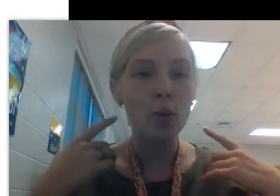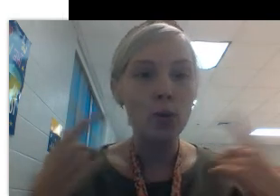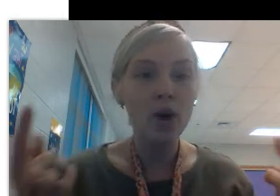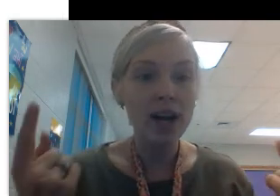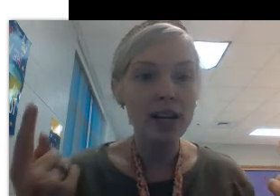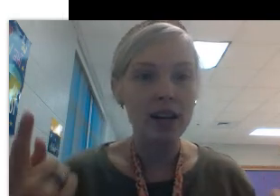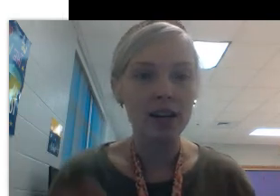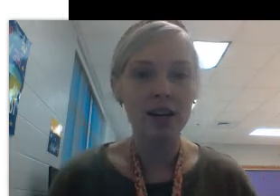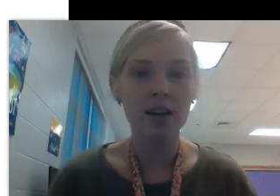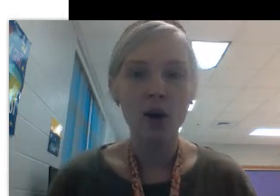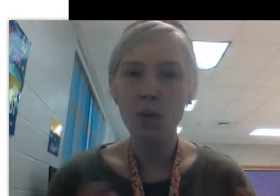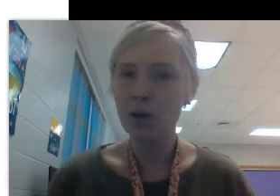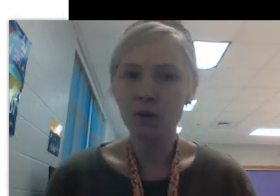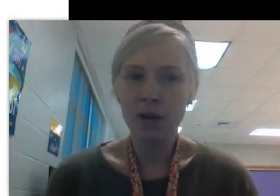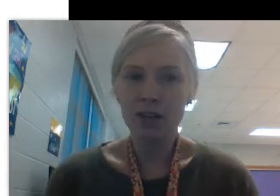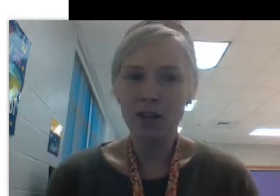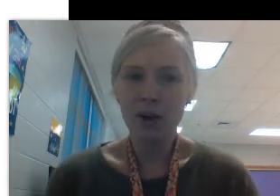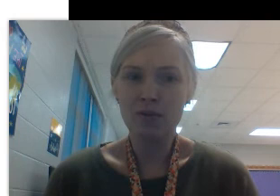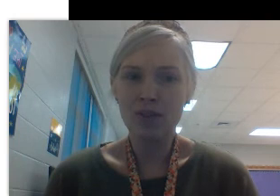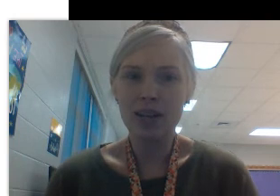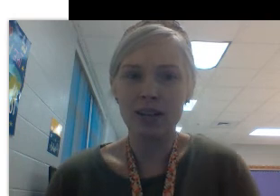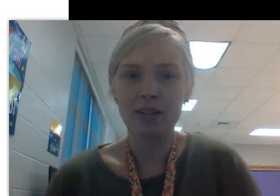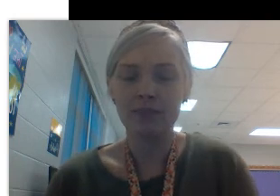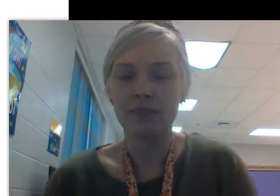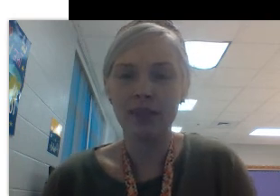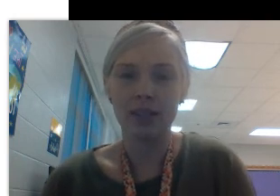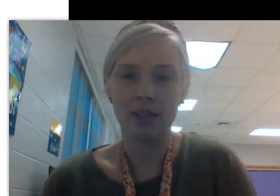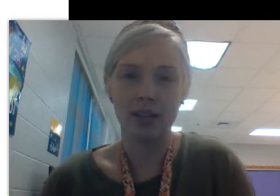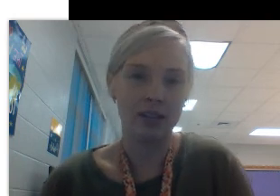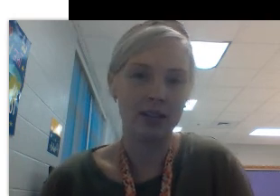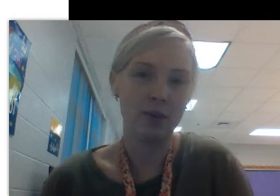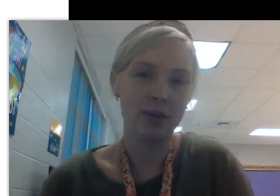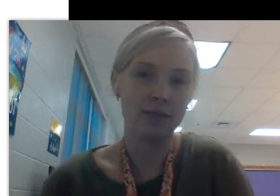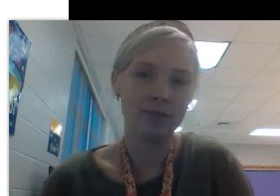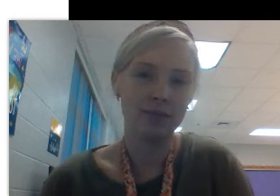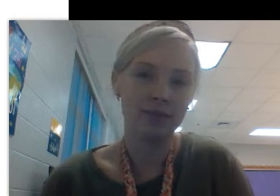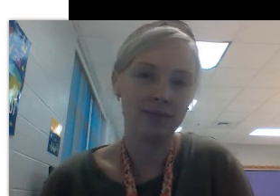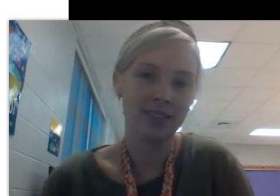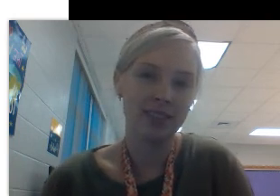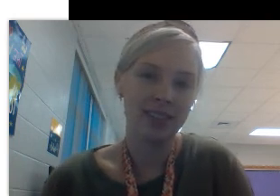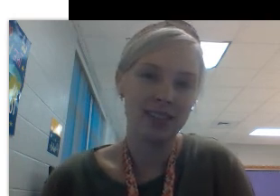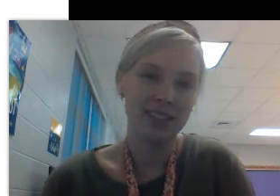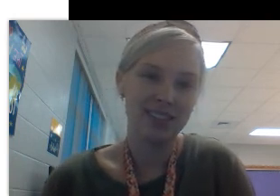word run. Which word is the word run? Is it this one?